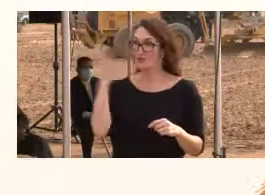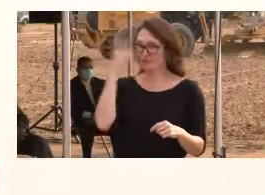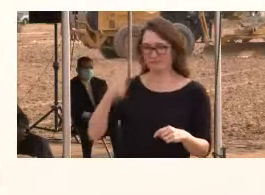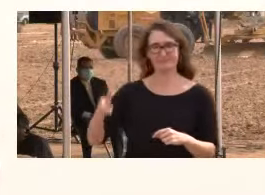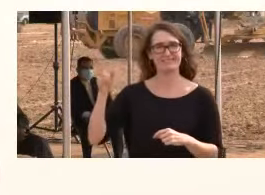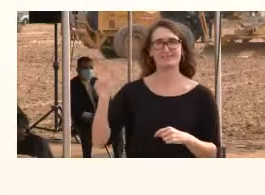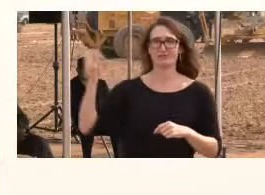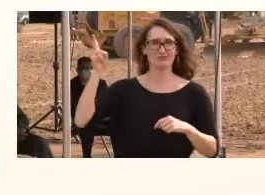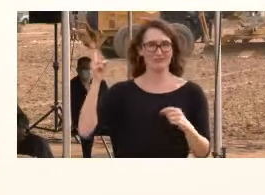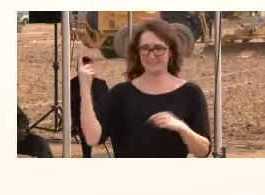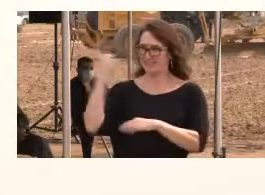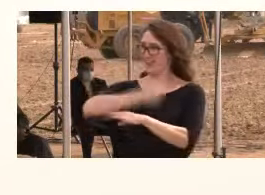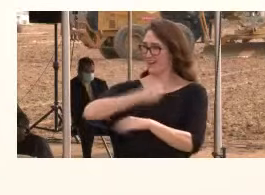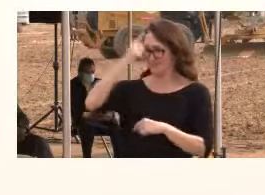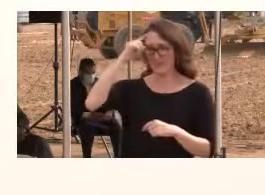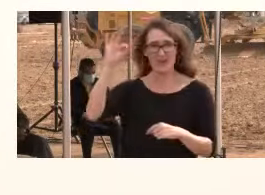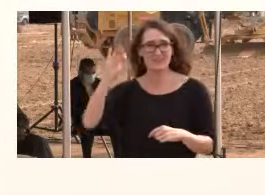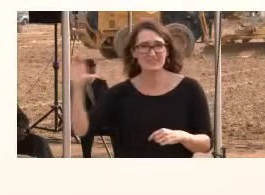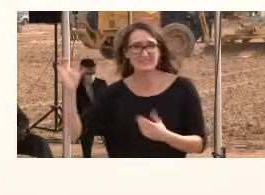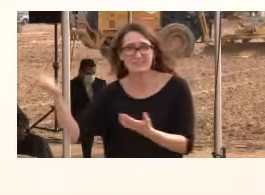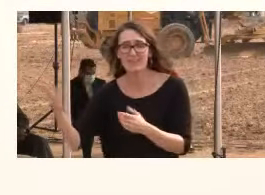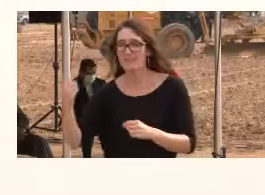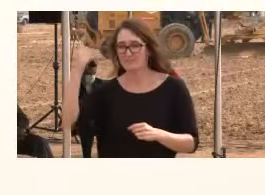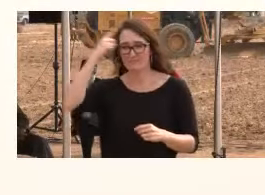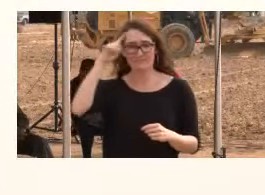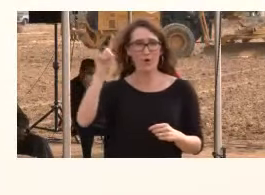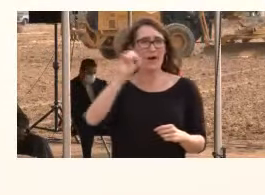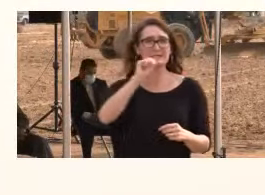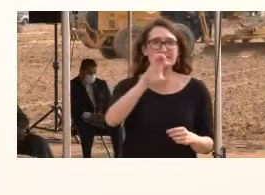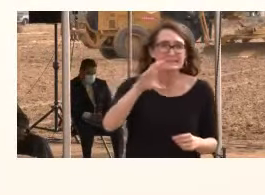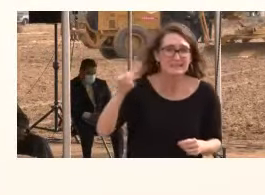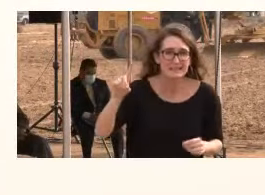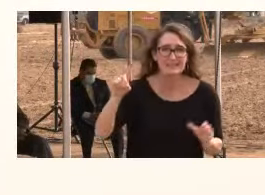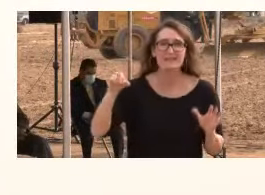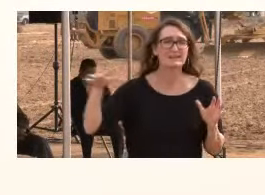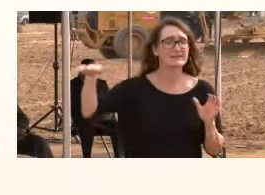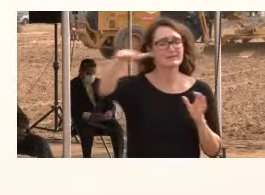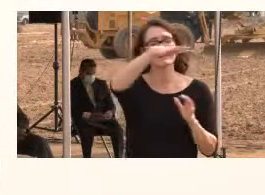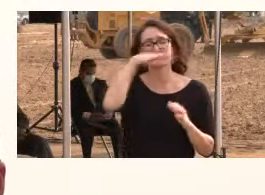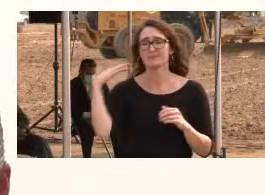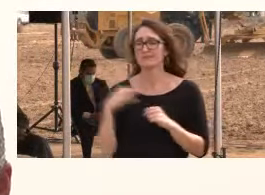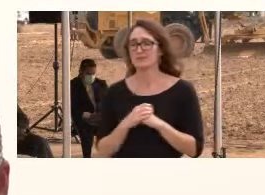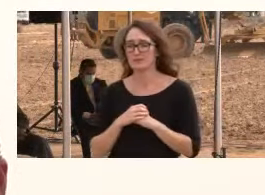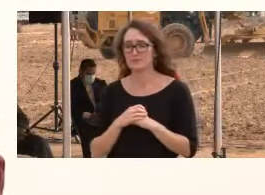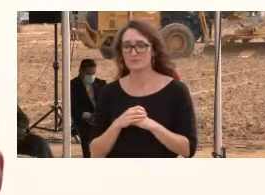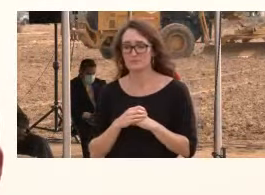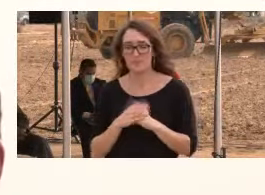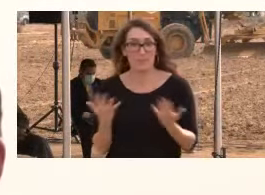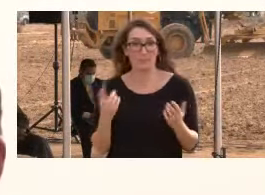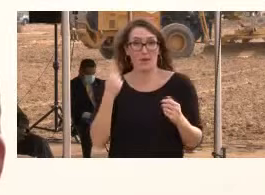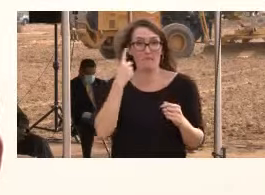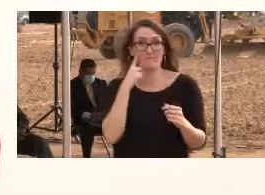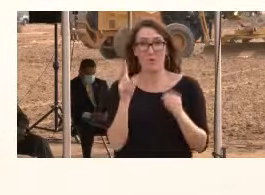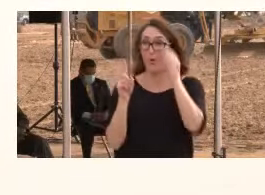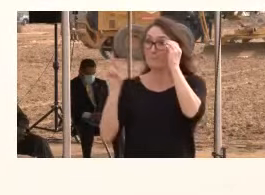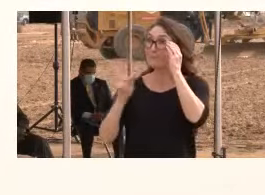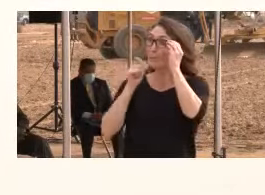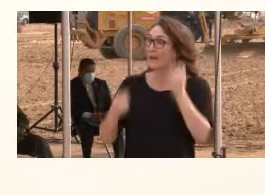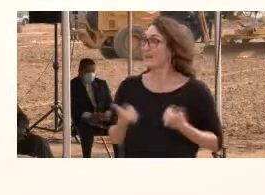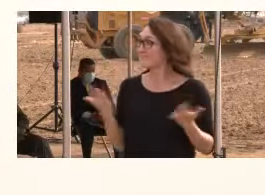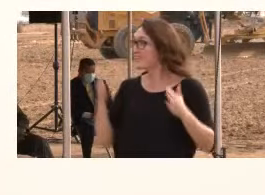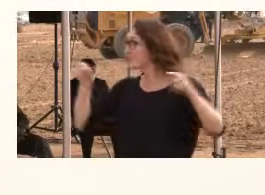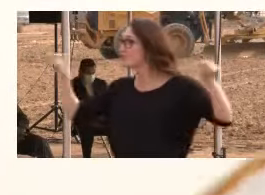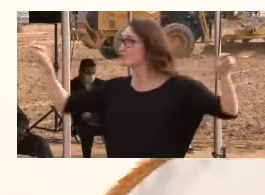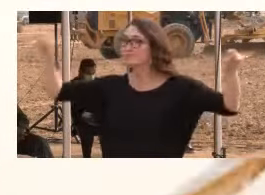day for Fresno City College, for State Center Community College District, for the neighbors here